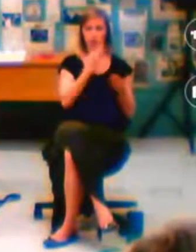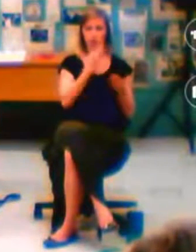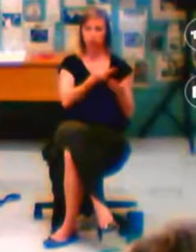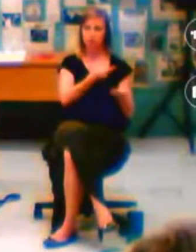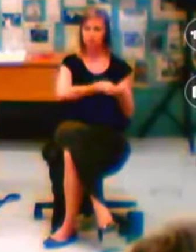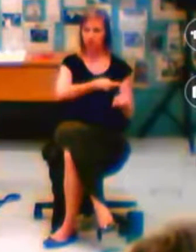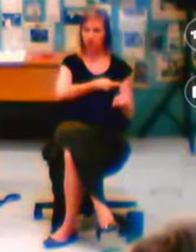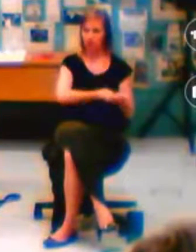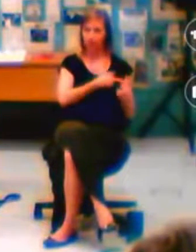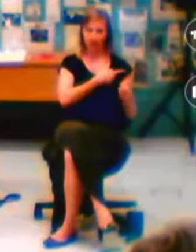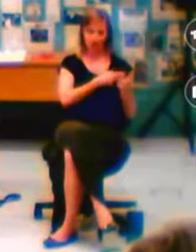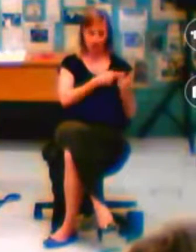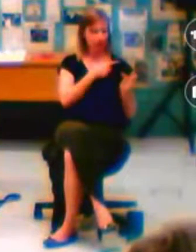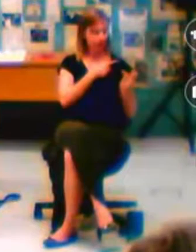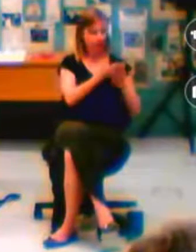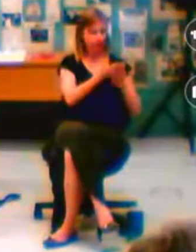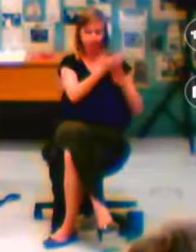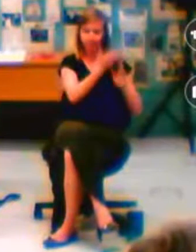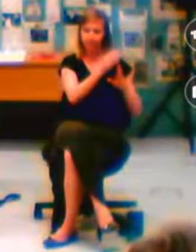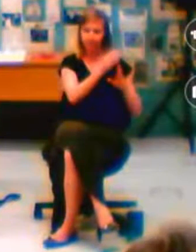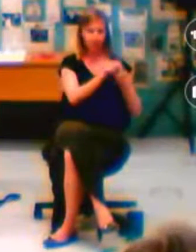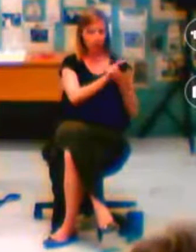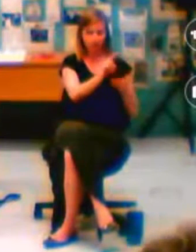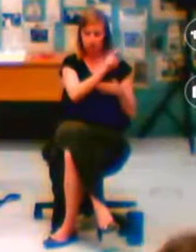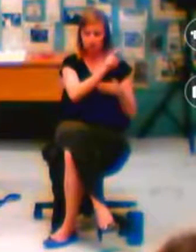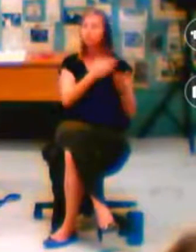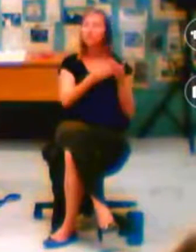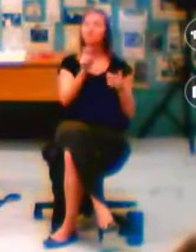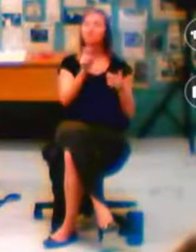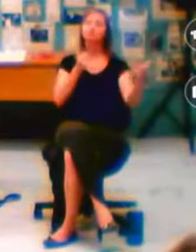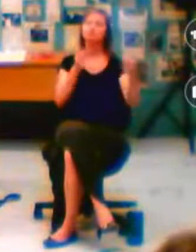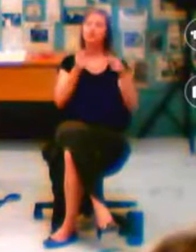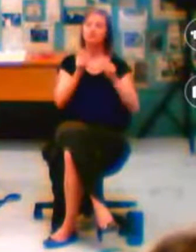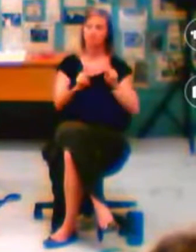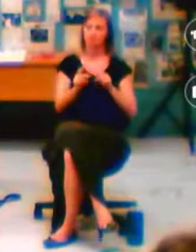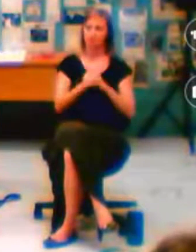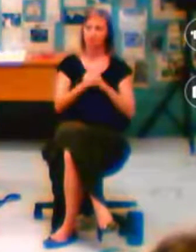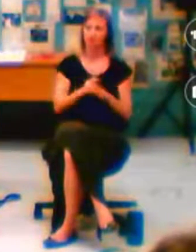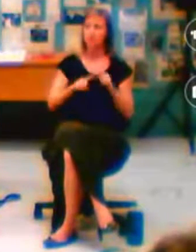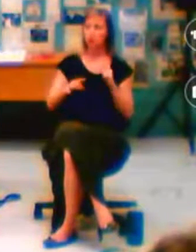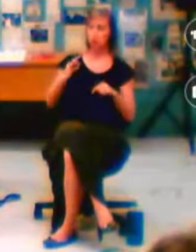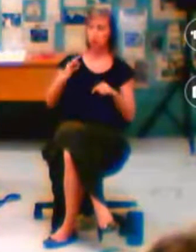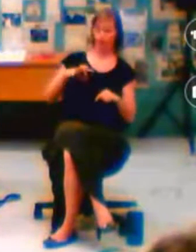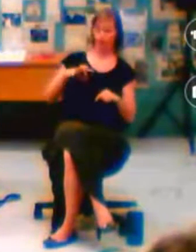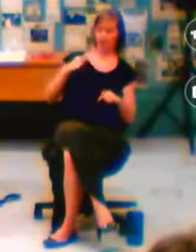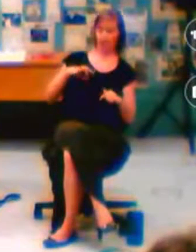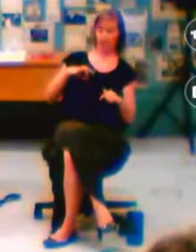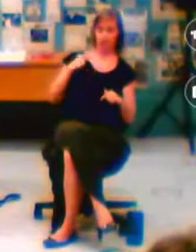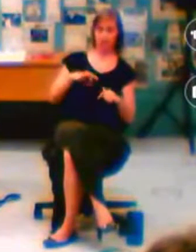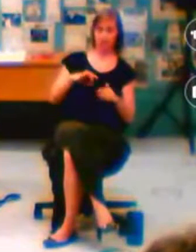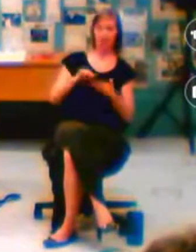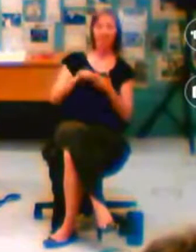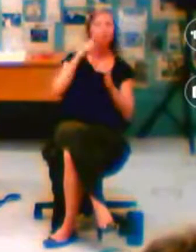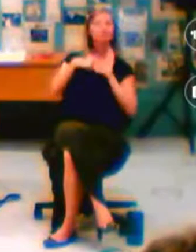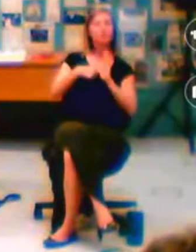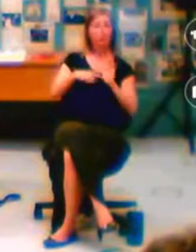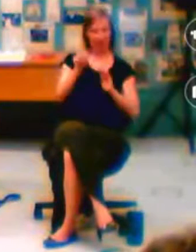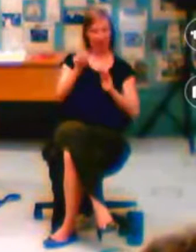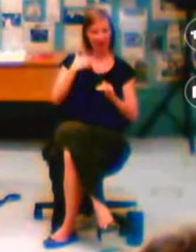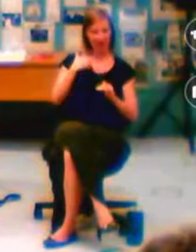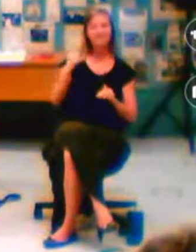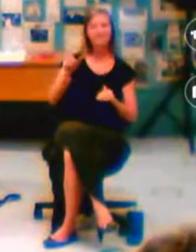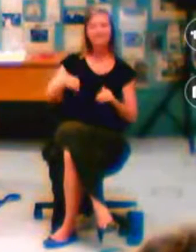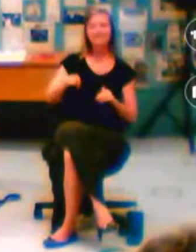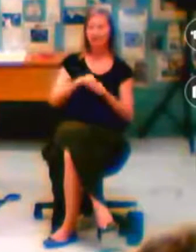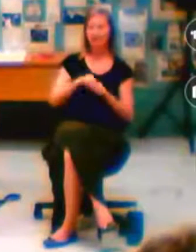either by, you know, if you invent the next drug, you make a fortune, or if you are very good at what you do, you can make a fair amount of money and run